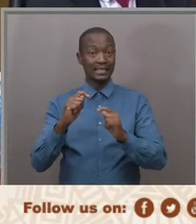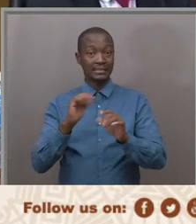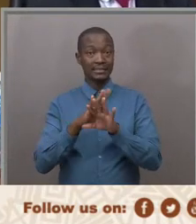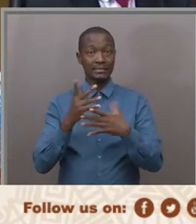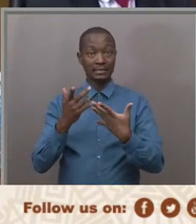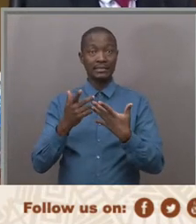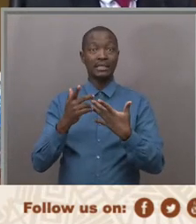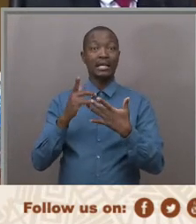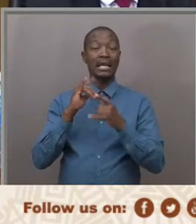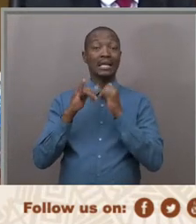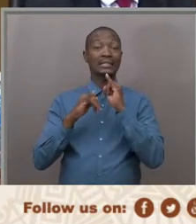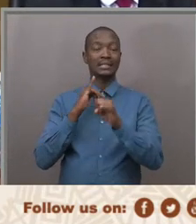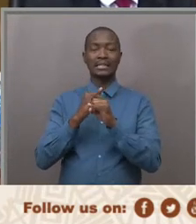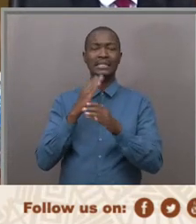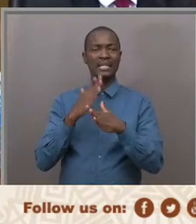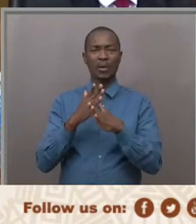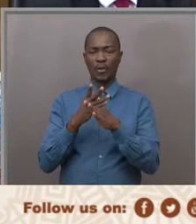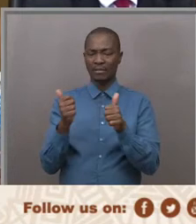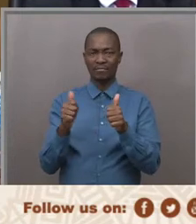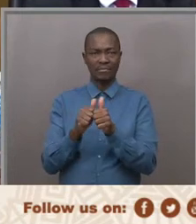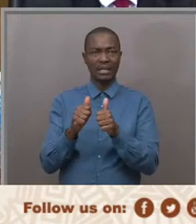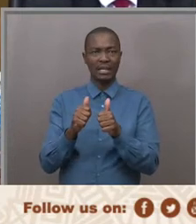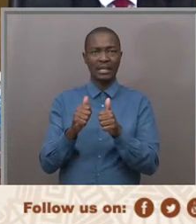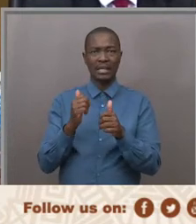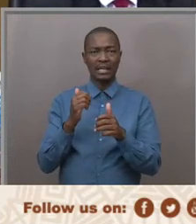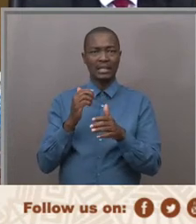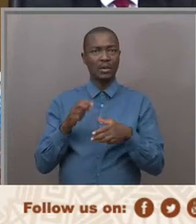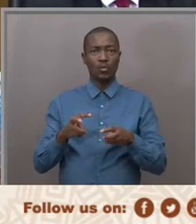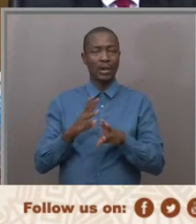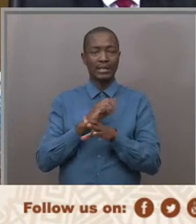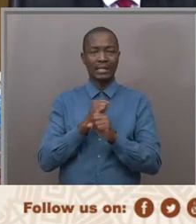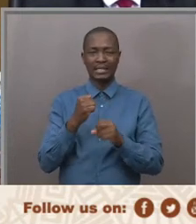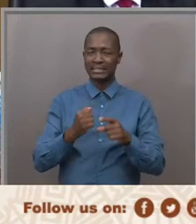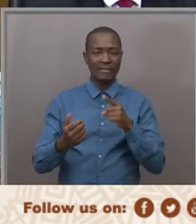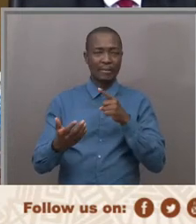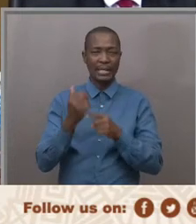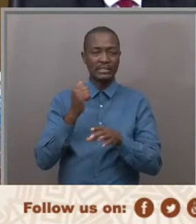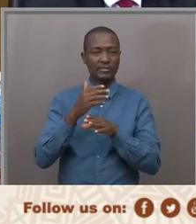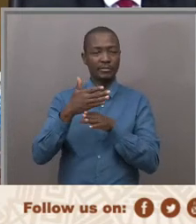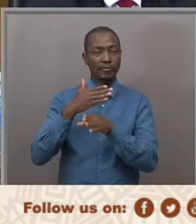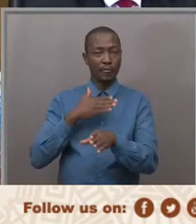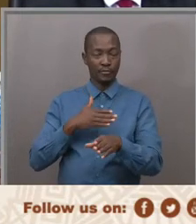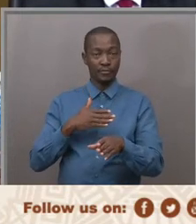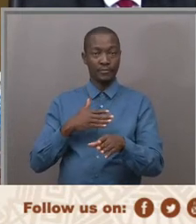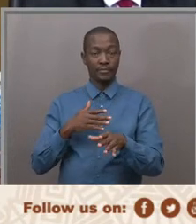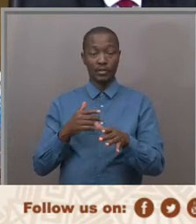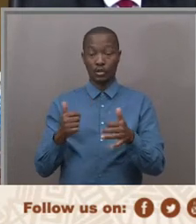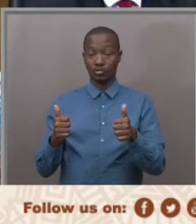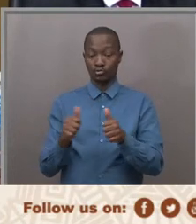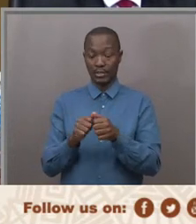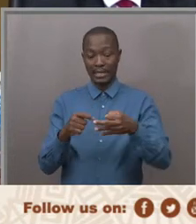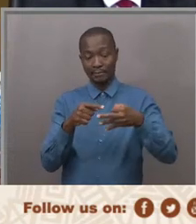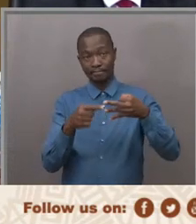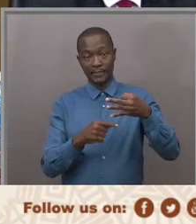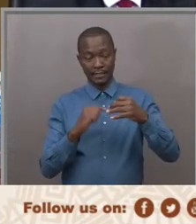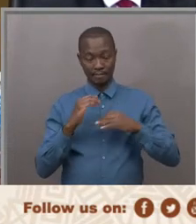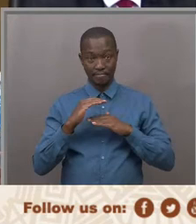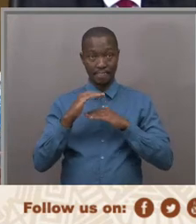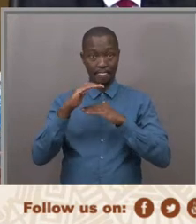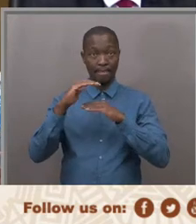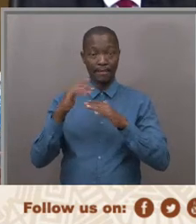a way that has not been achieved on many projects before. Together as the three spheres of